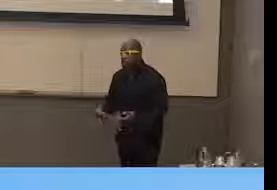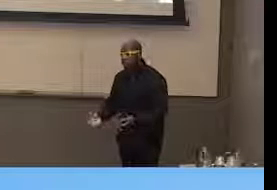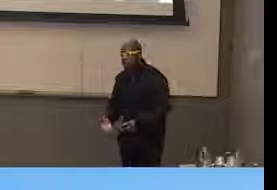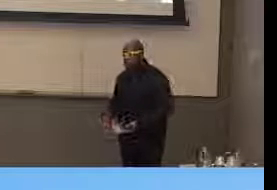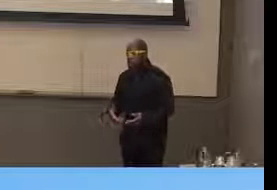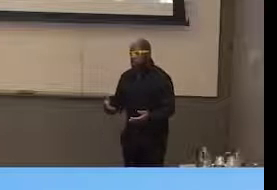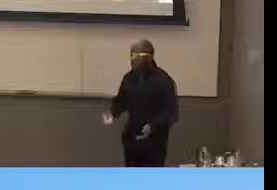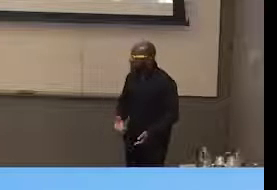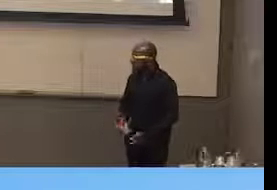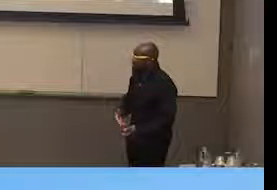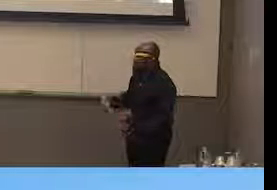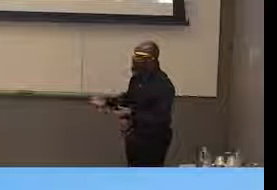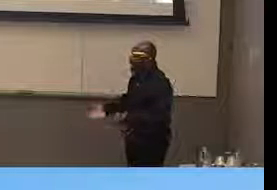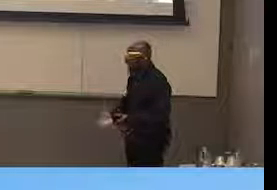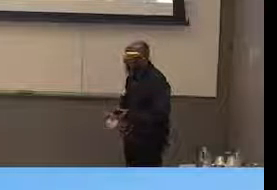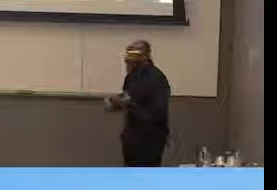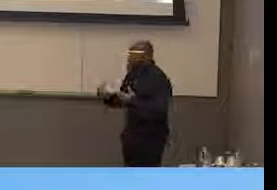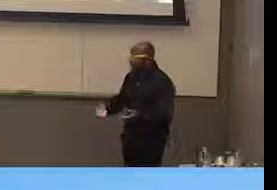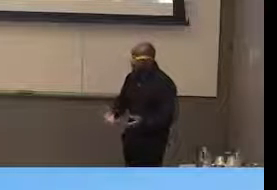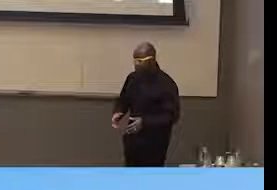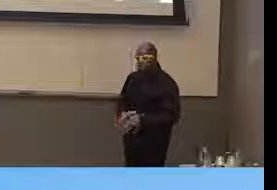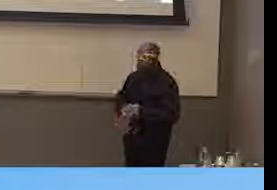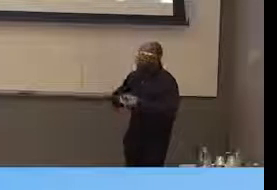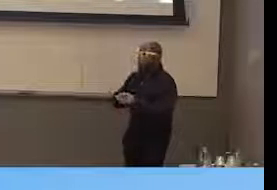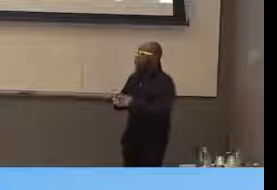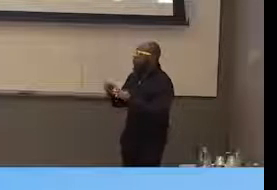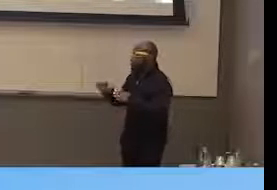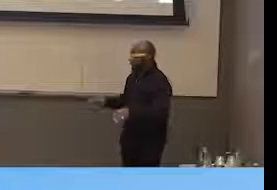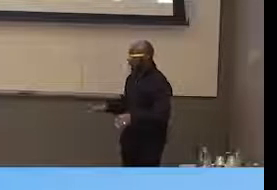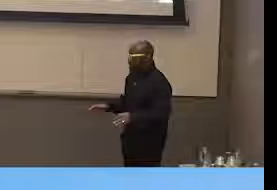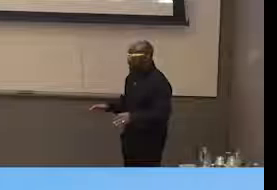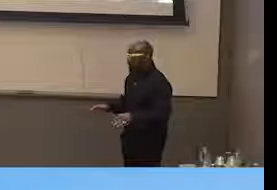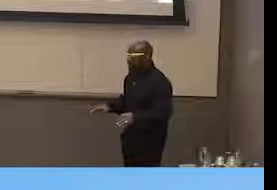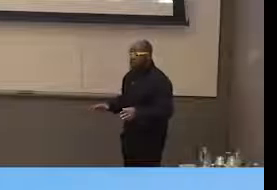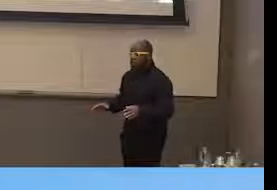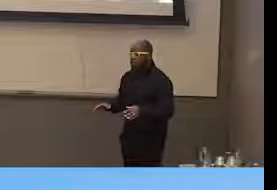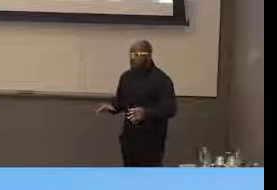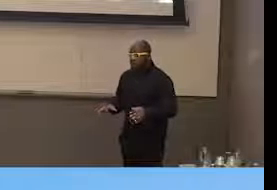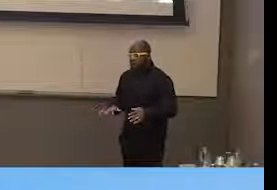document birds, insects, plants, mammals, the whole nine,